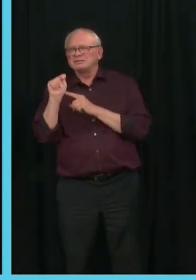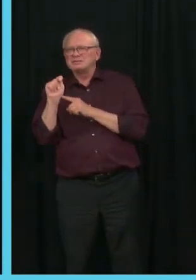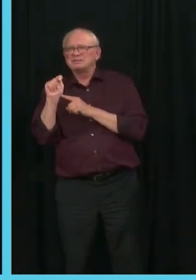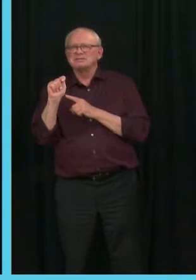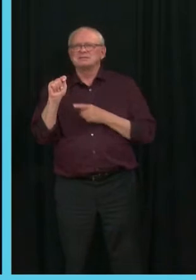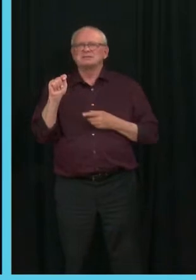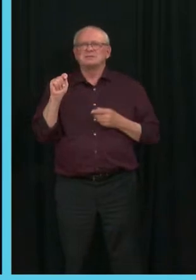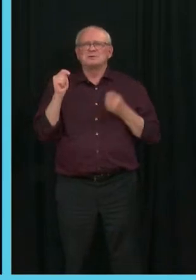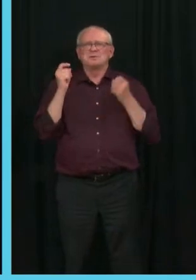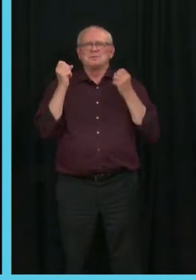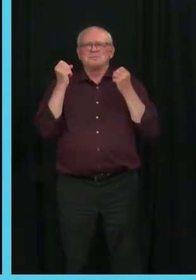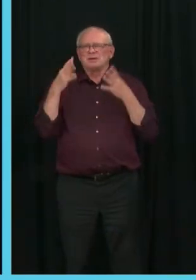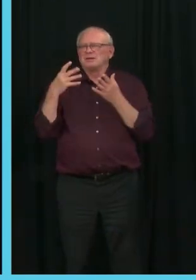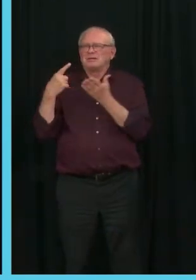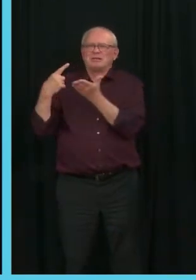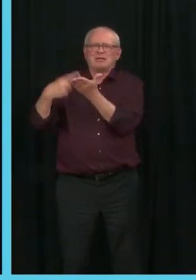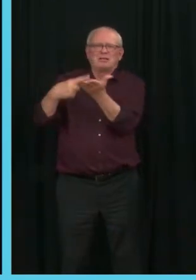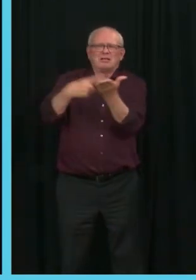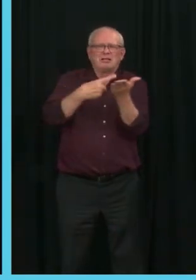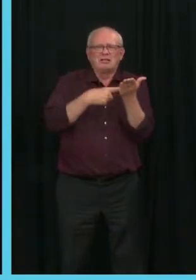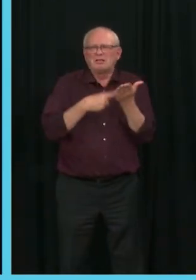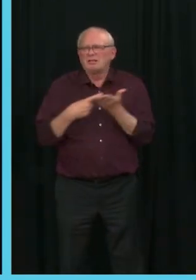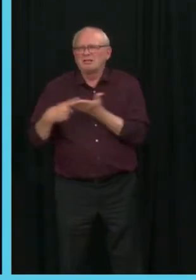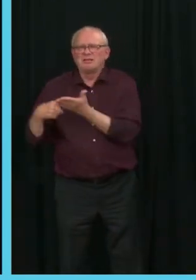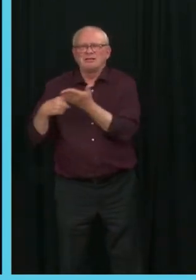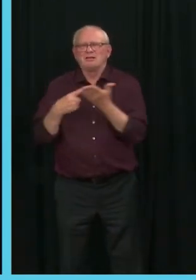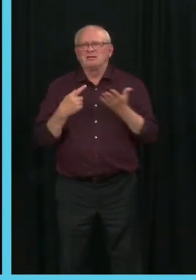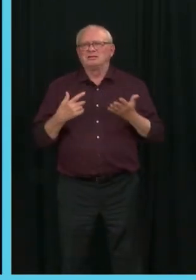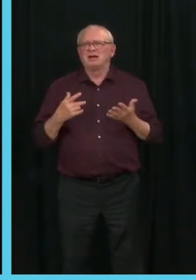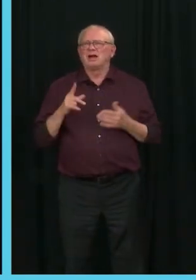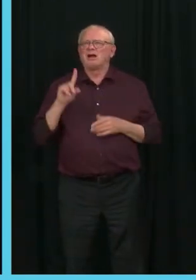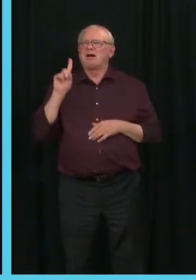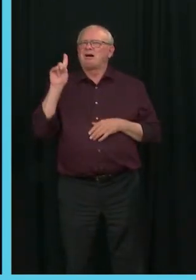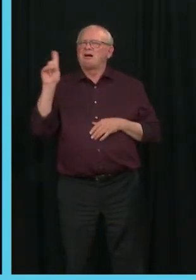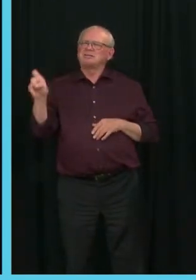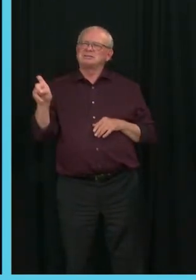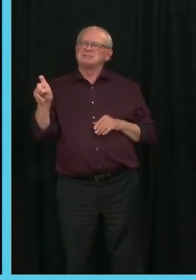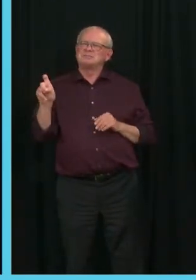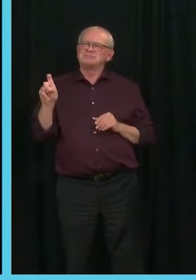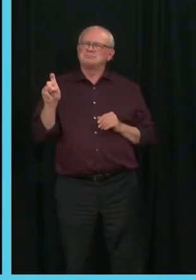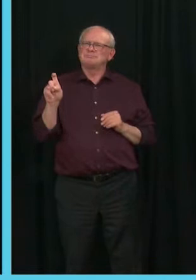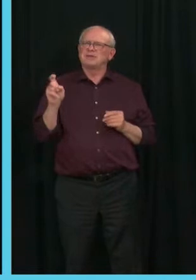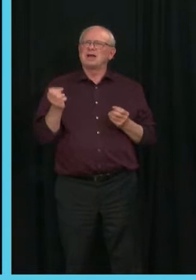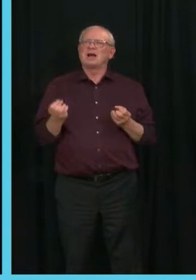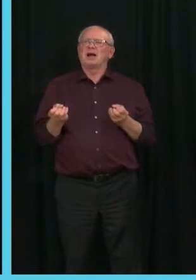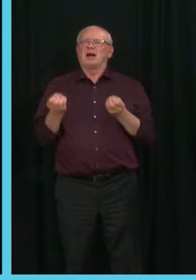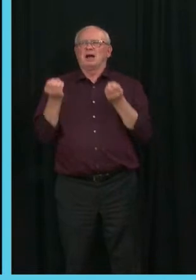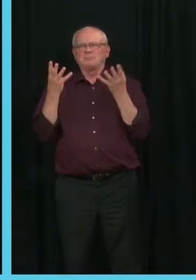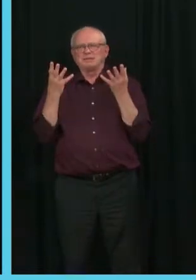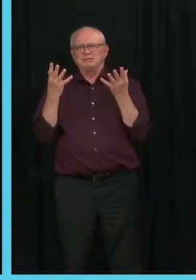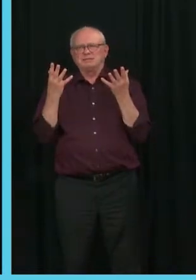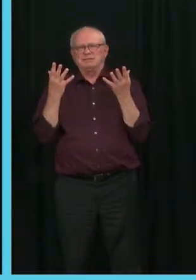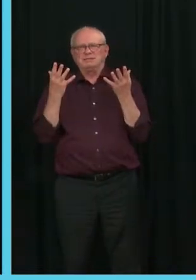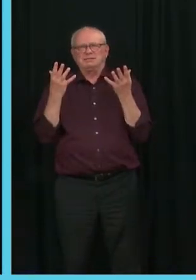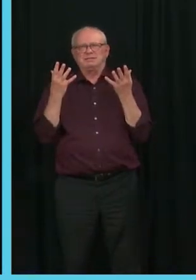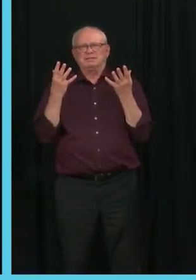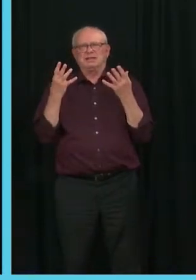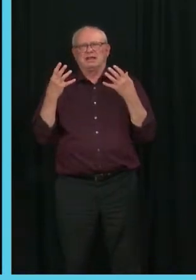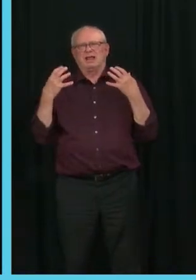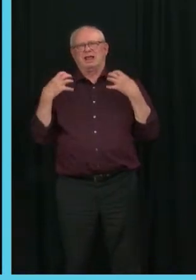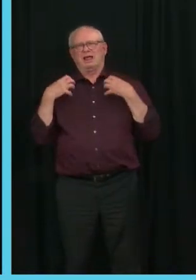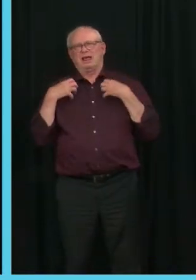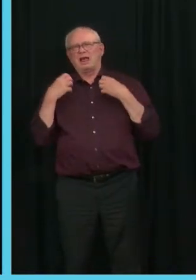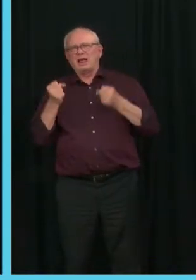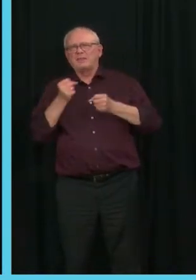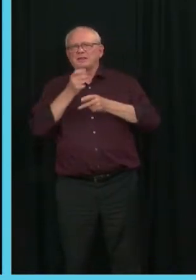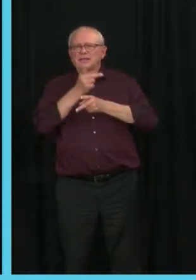at Foothills Medical Center and vaccination levels. Can you tell us how many of the patients and healthcare workers diagnosed with the Delta variant connected